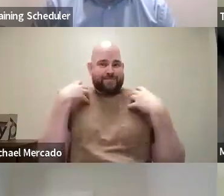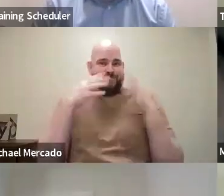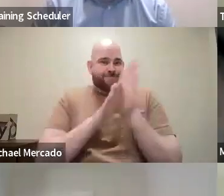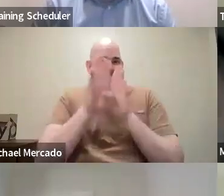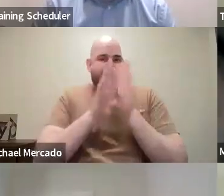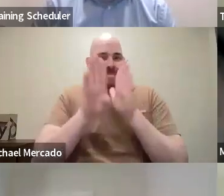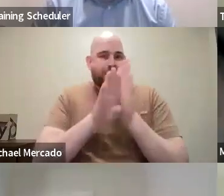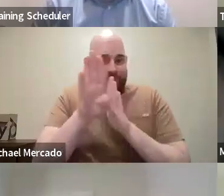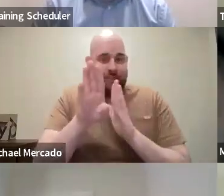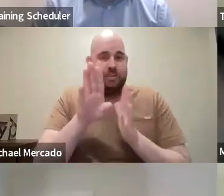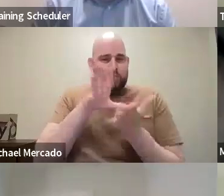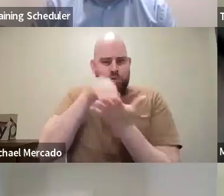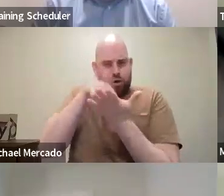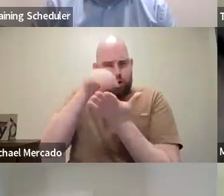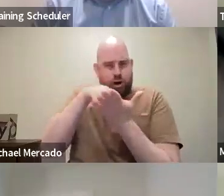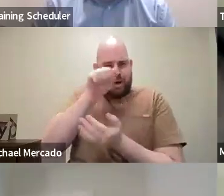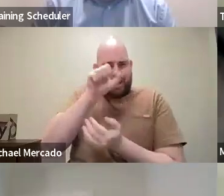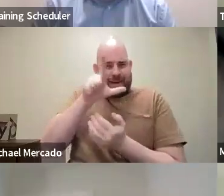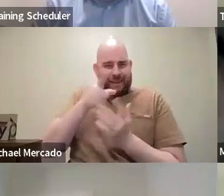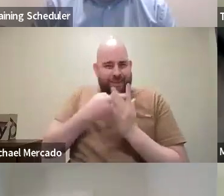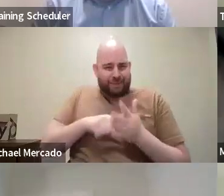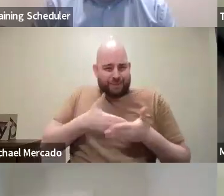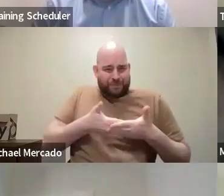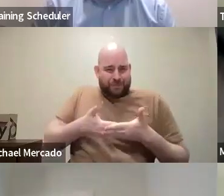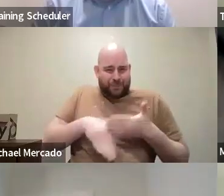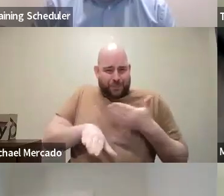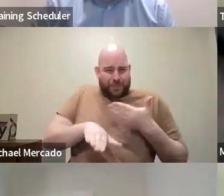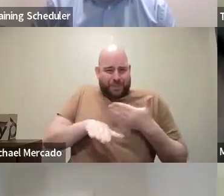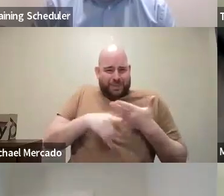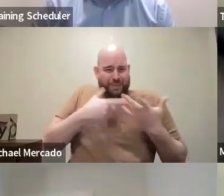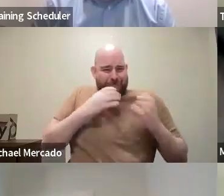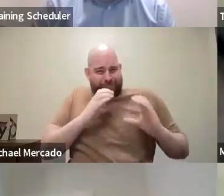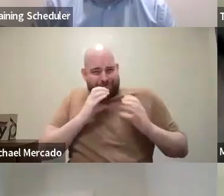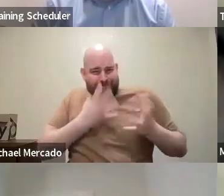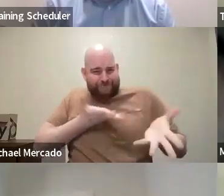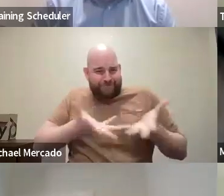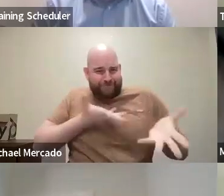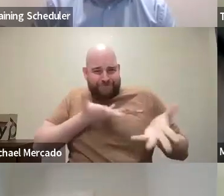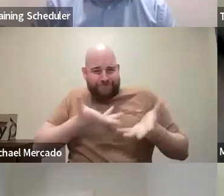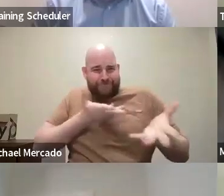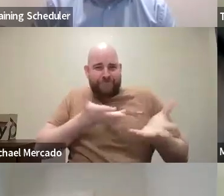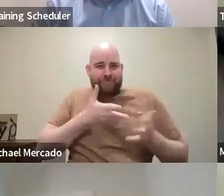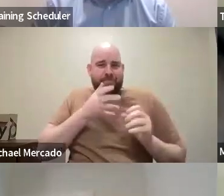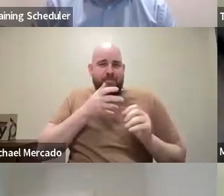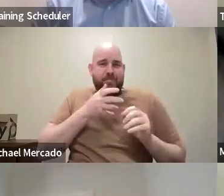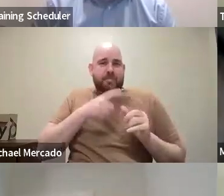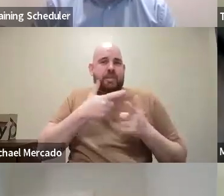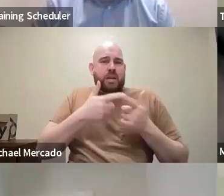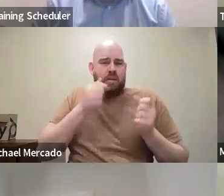visual language for that healthy brain development. Learning from birth